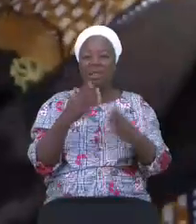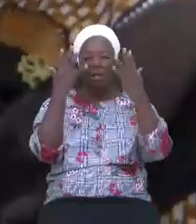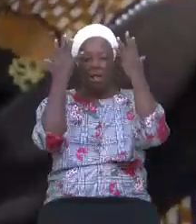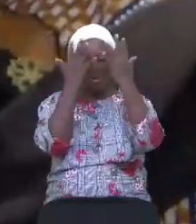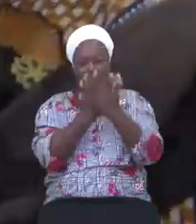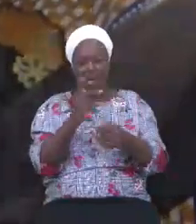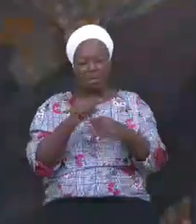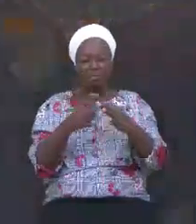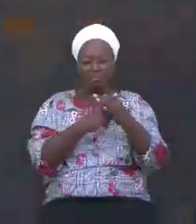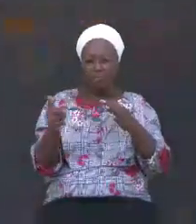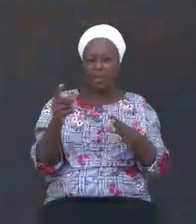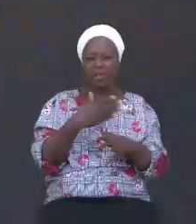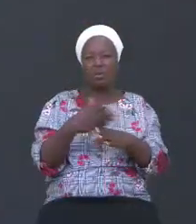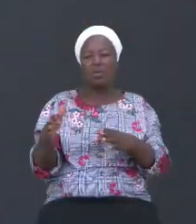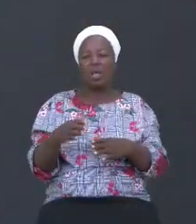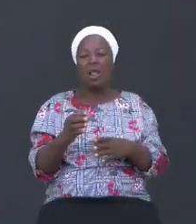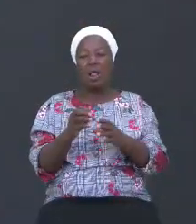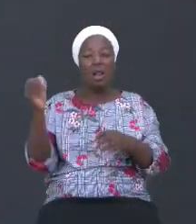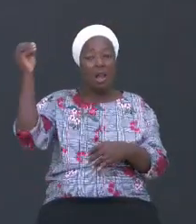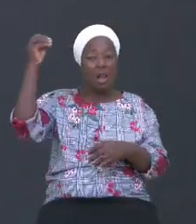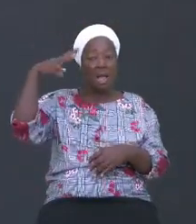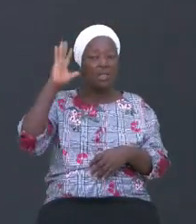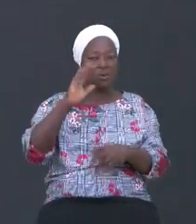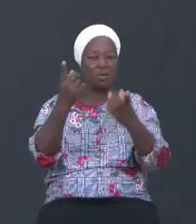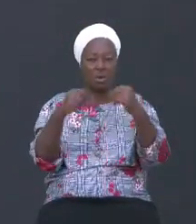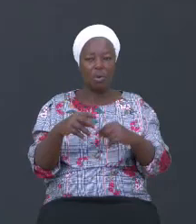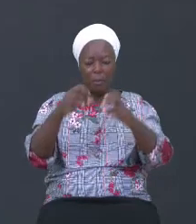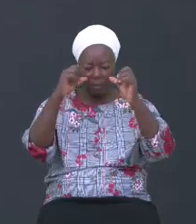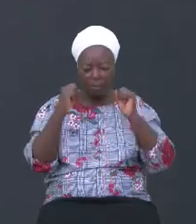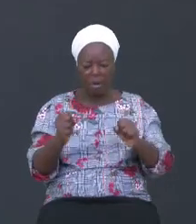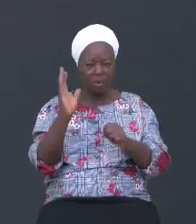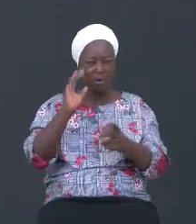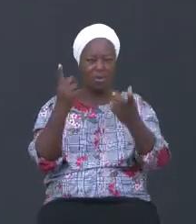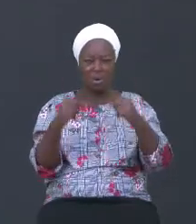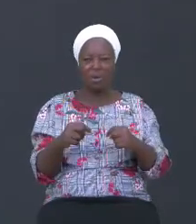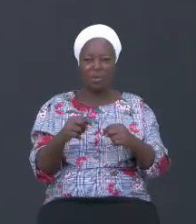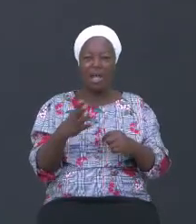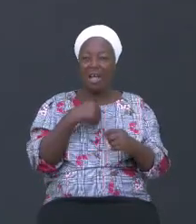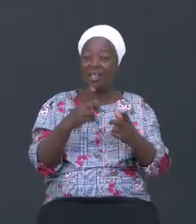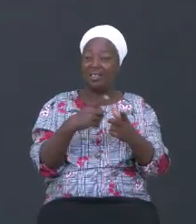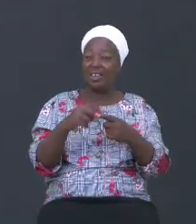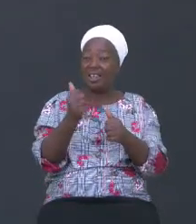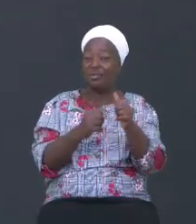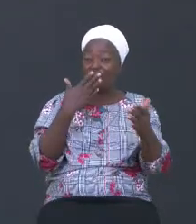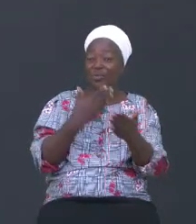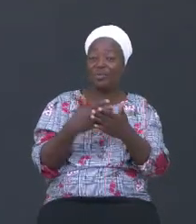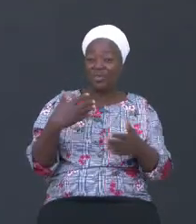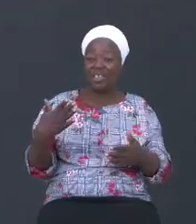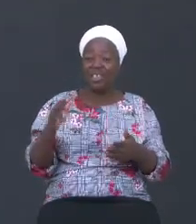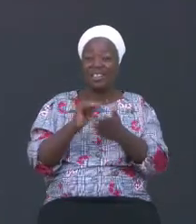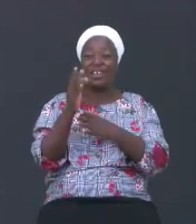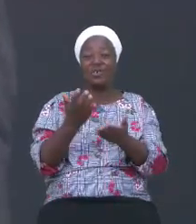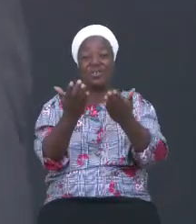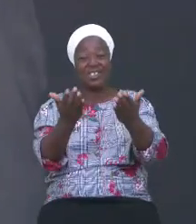will vanish away. Light will come. Power will come. And every good thing you